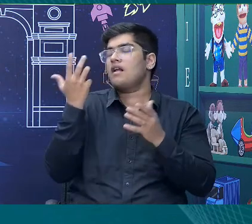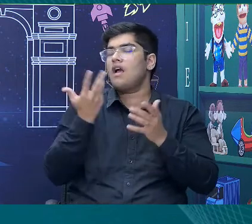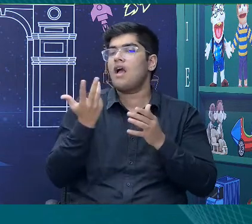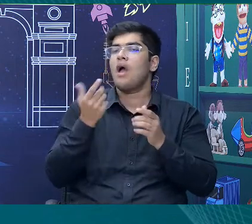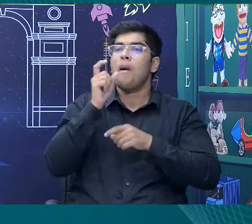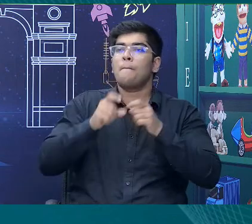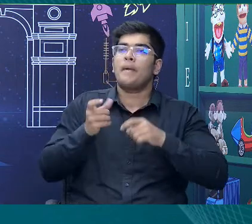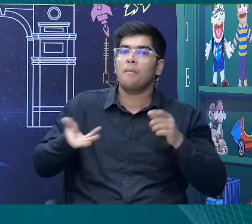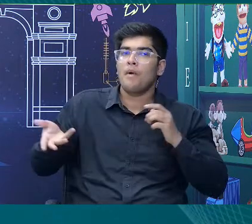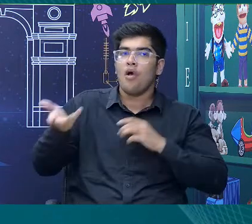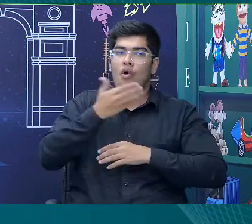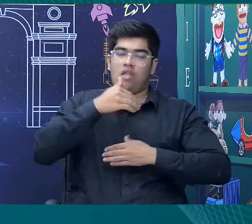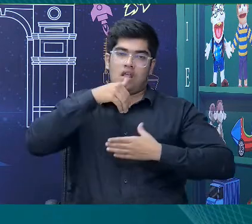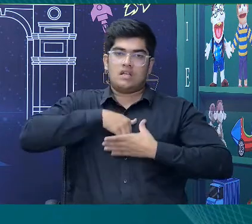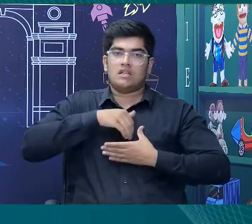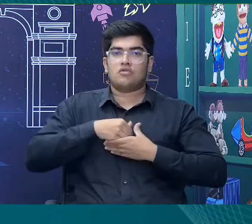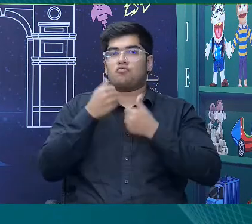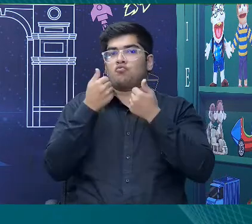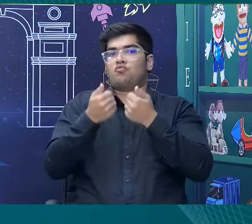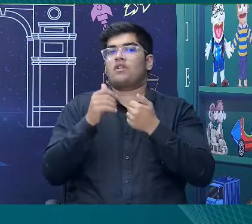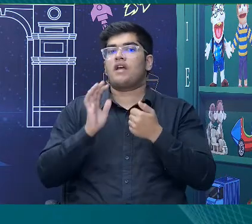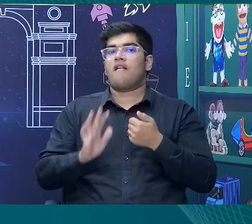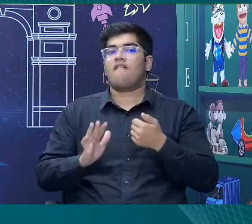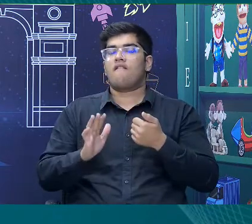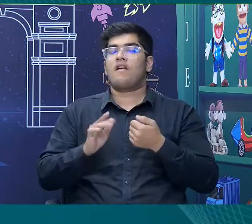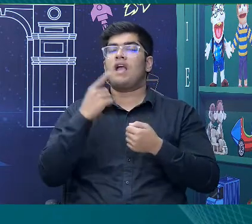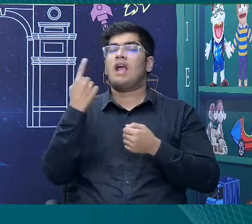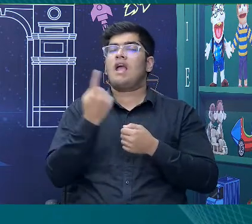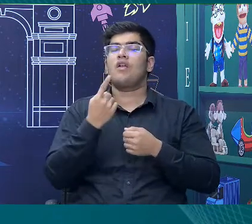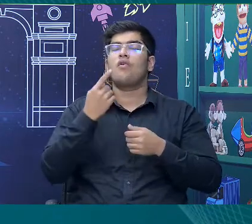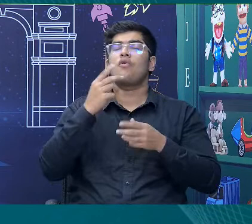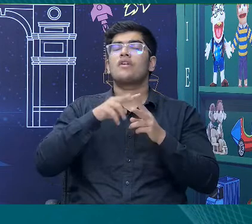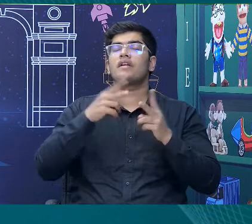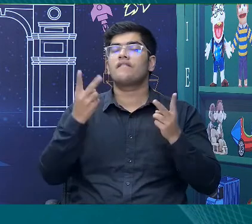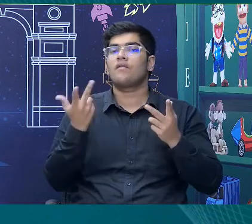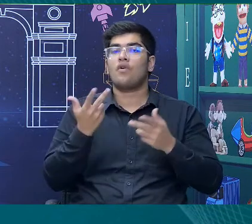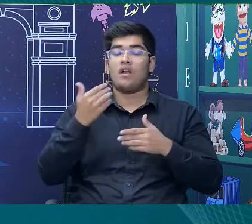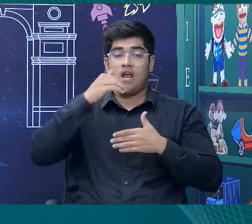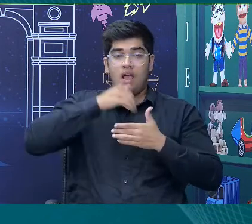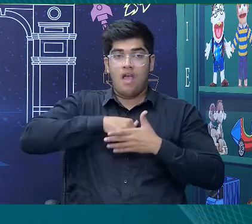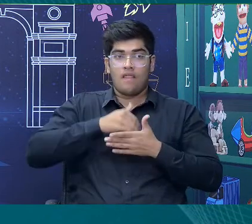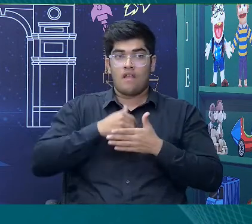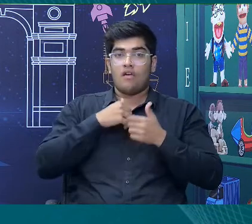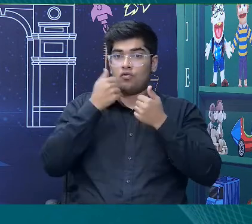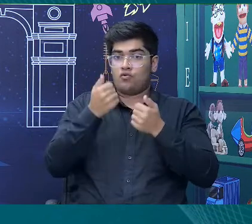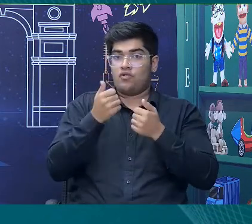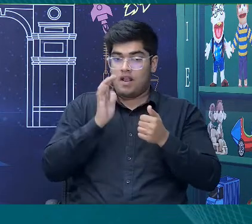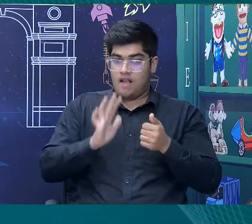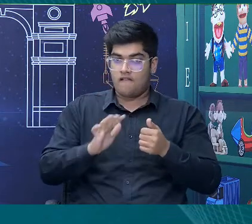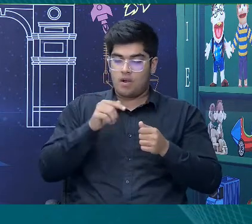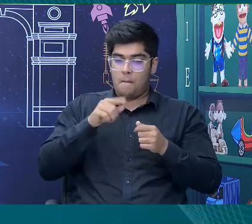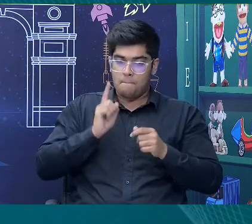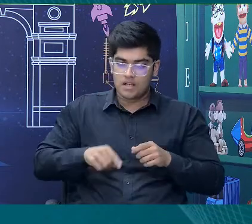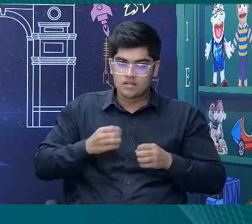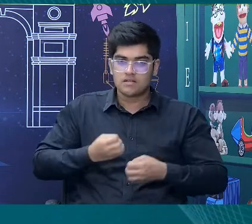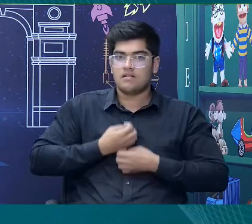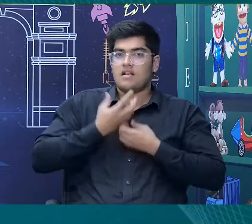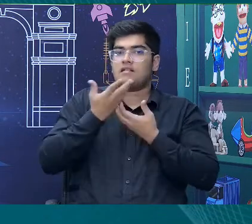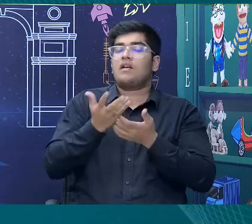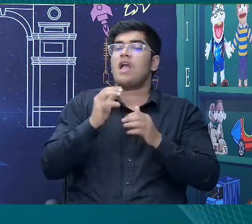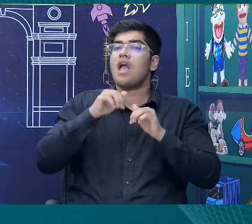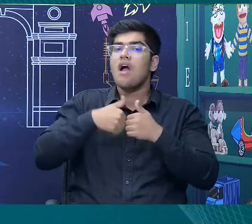and when we appeal to that goodness, when we appeal to that kindness with the kindness within ourselves, it is always awakened.